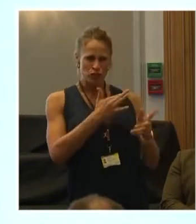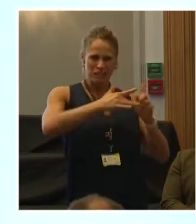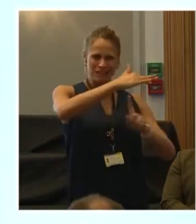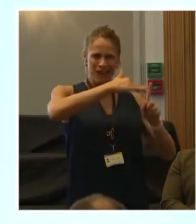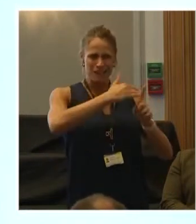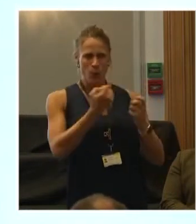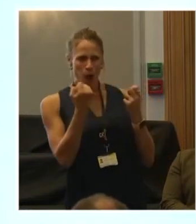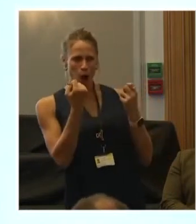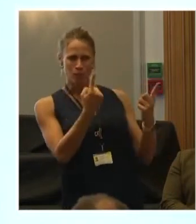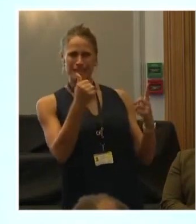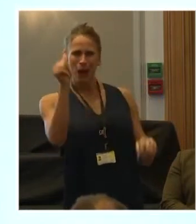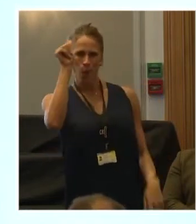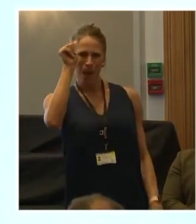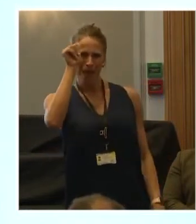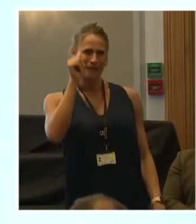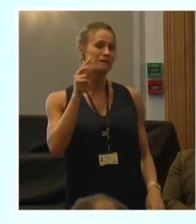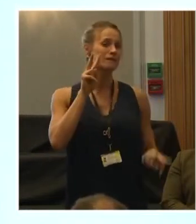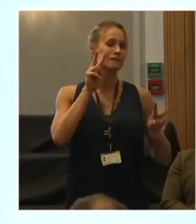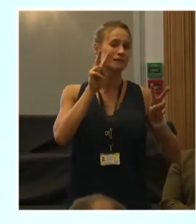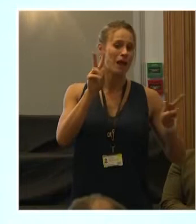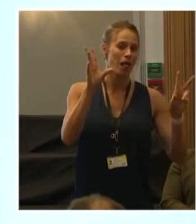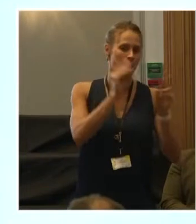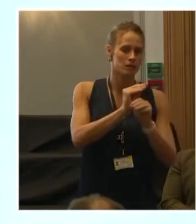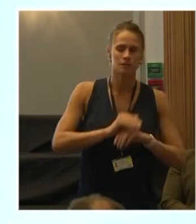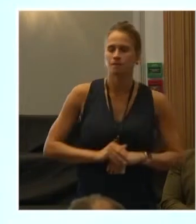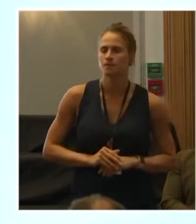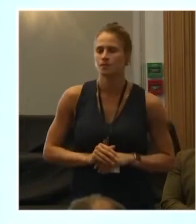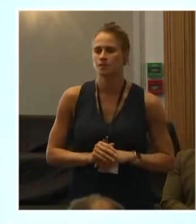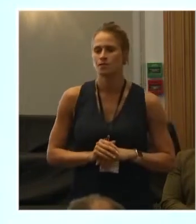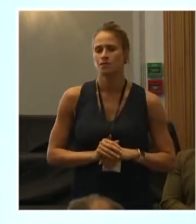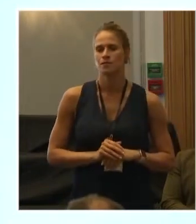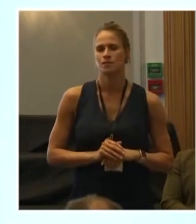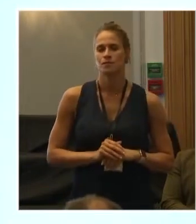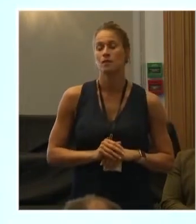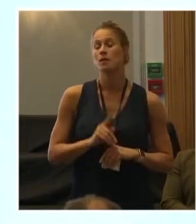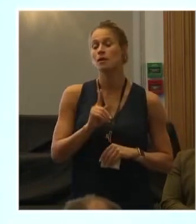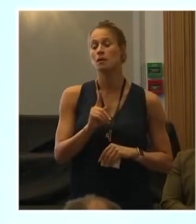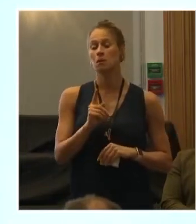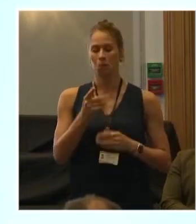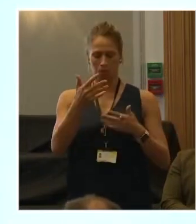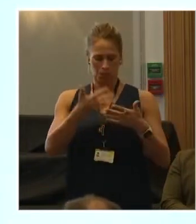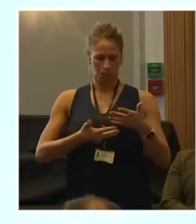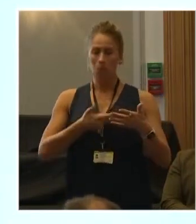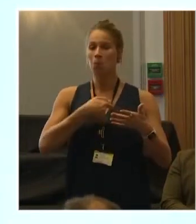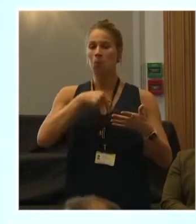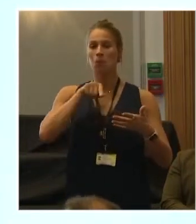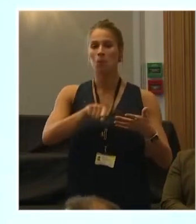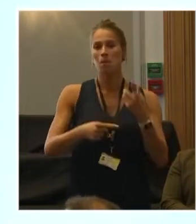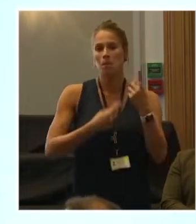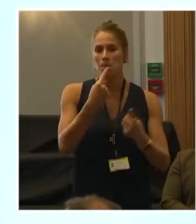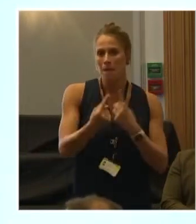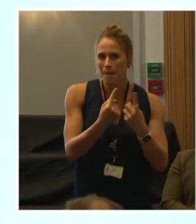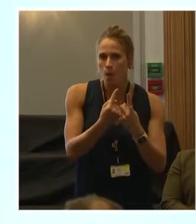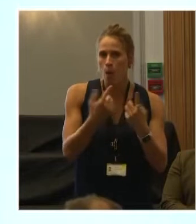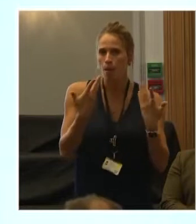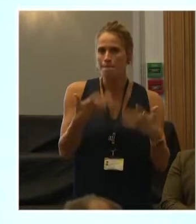around 21%. People who've had their diagnosis for more than 20 years were more likely to select a research